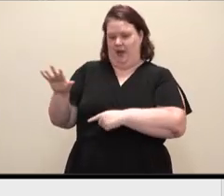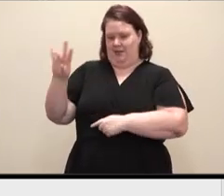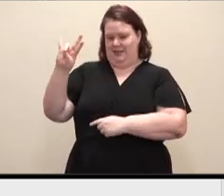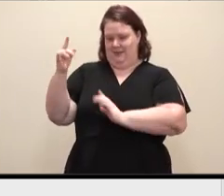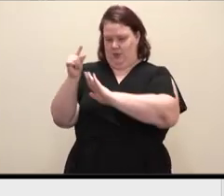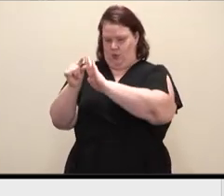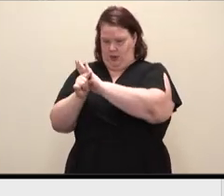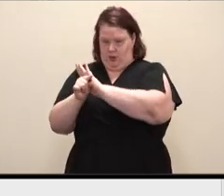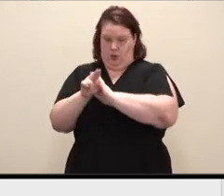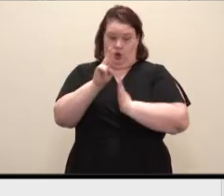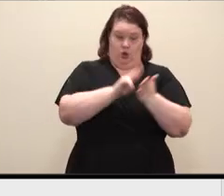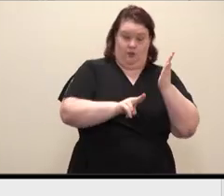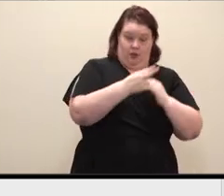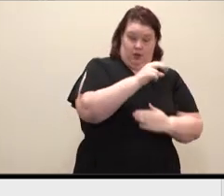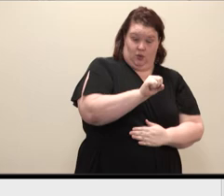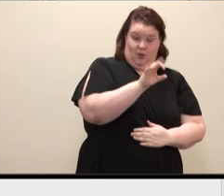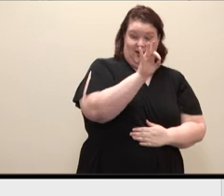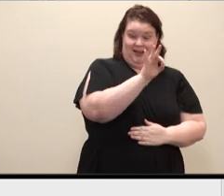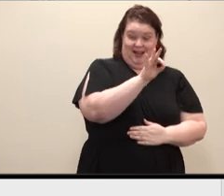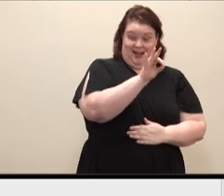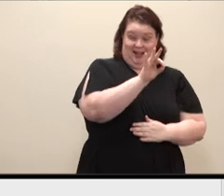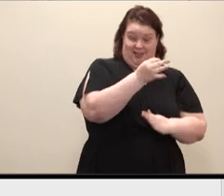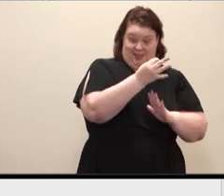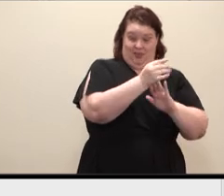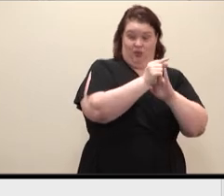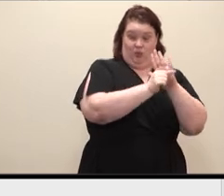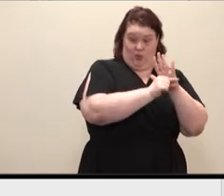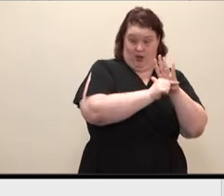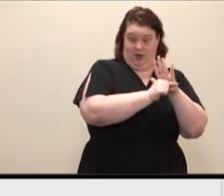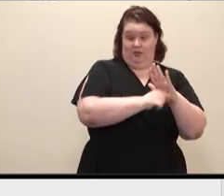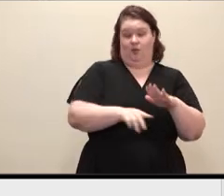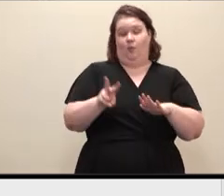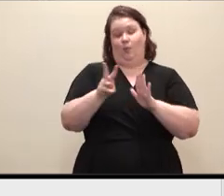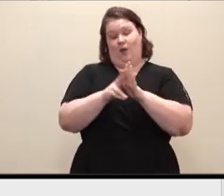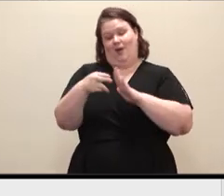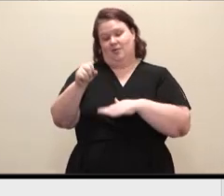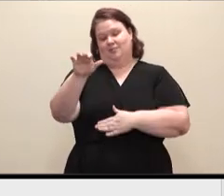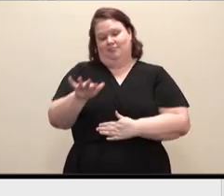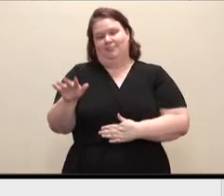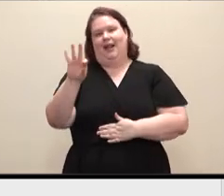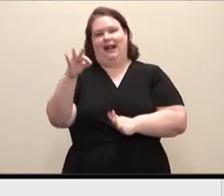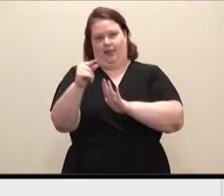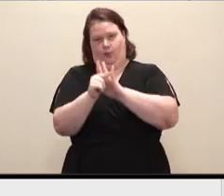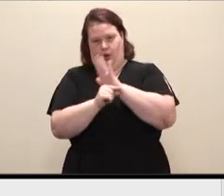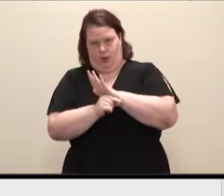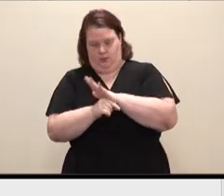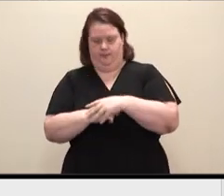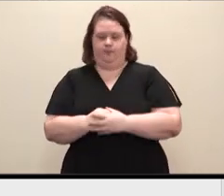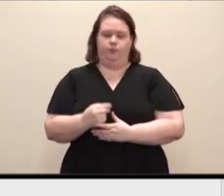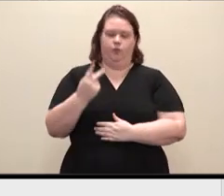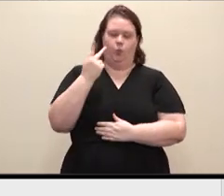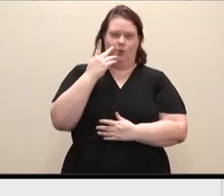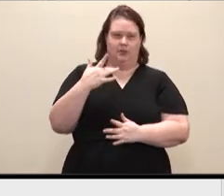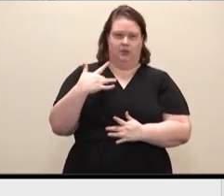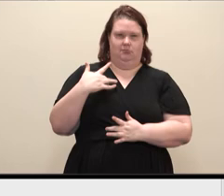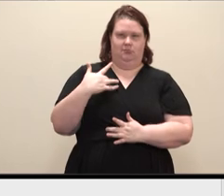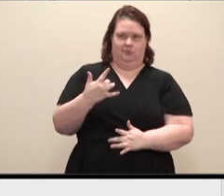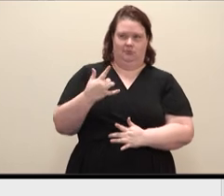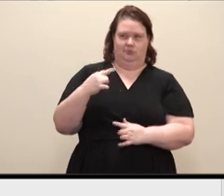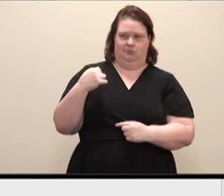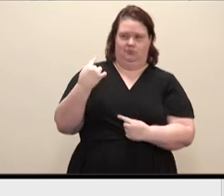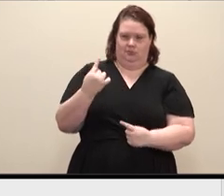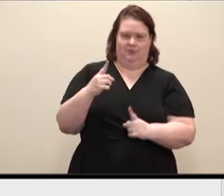for university, it's approximately 9th grade, and Waco High, approximately 9th grade. So we're seeing a trend that shows us a district